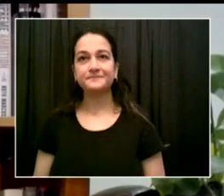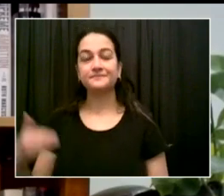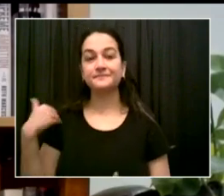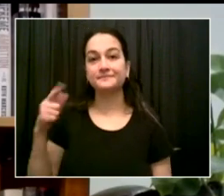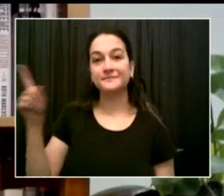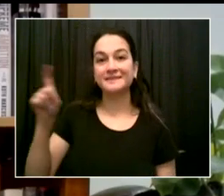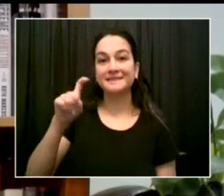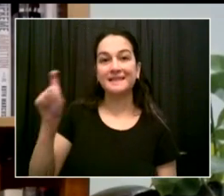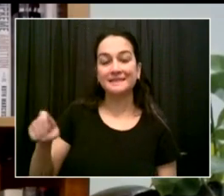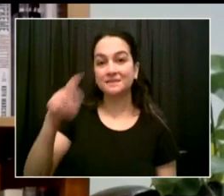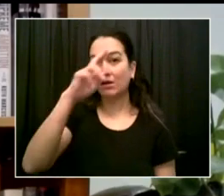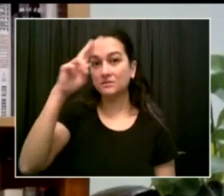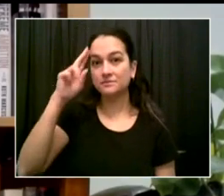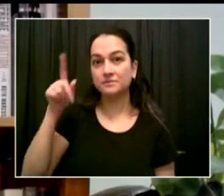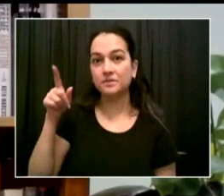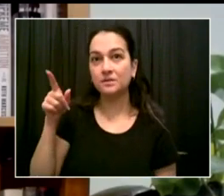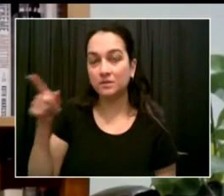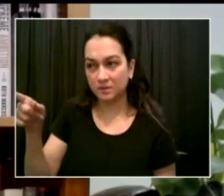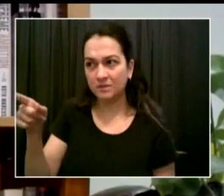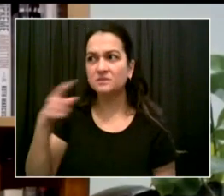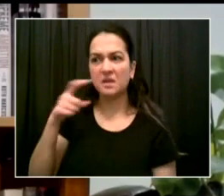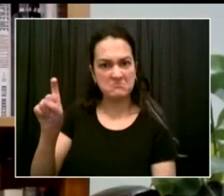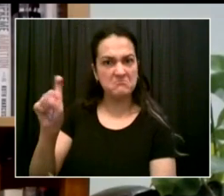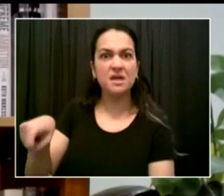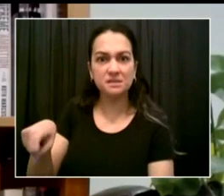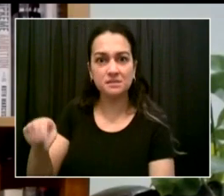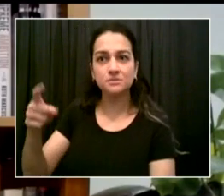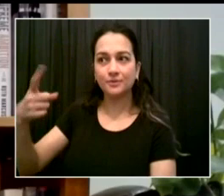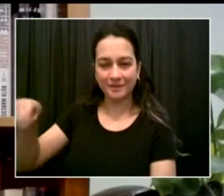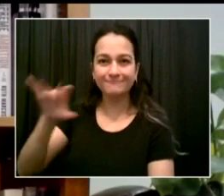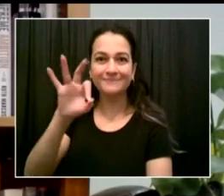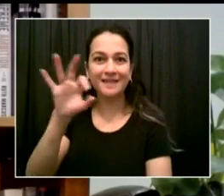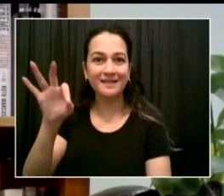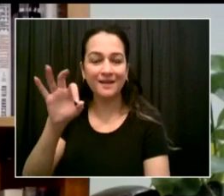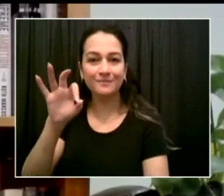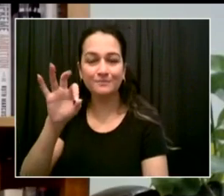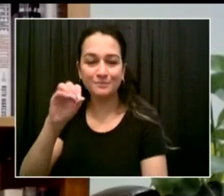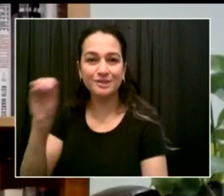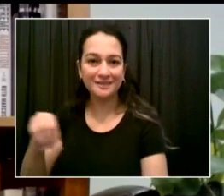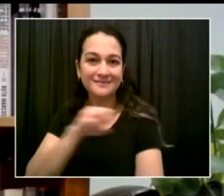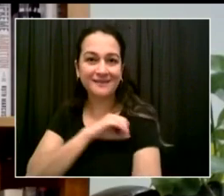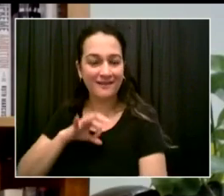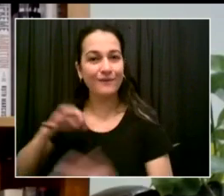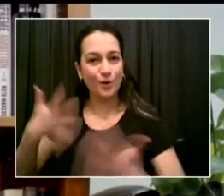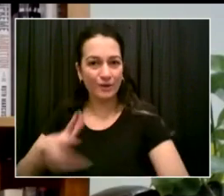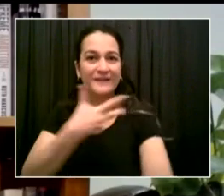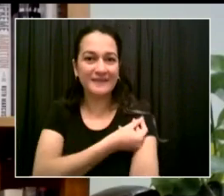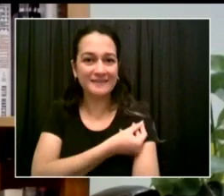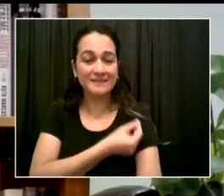covered, no matter who they are in the workforce at those facilities.